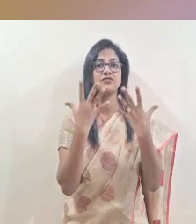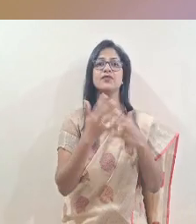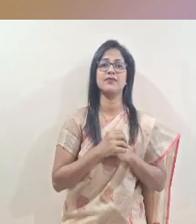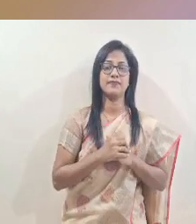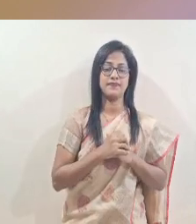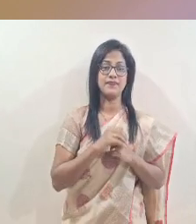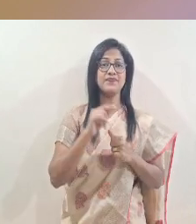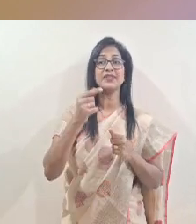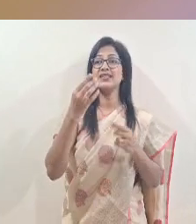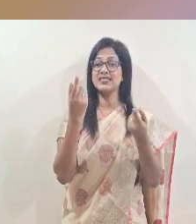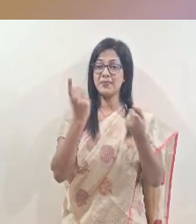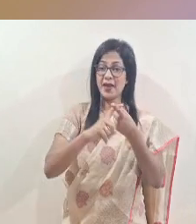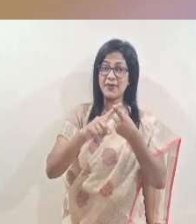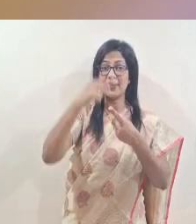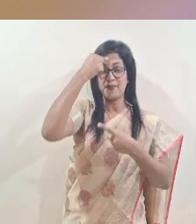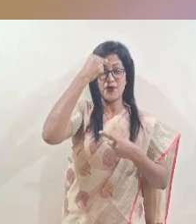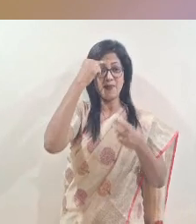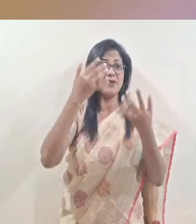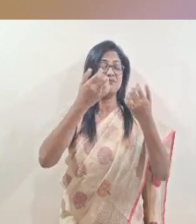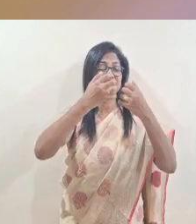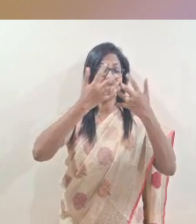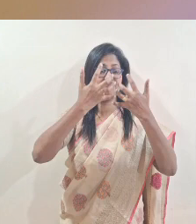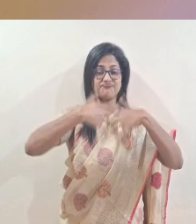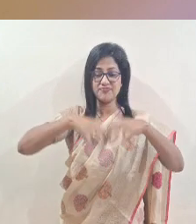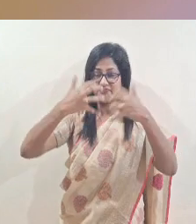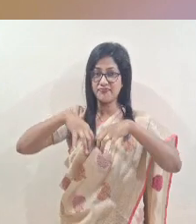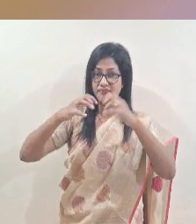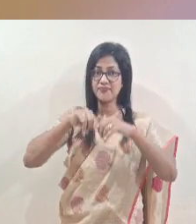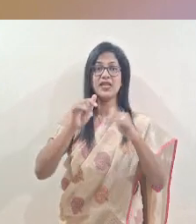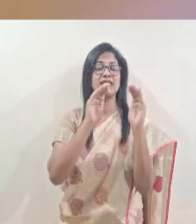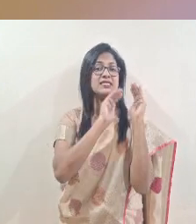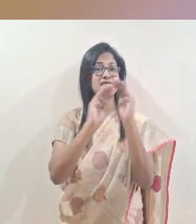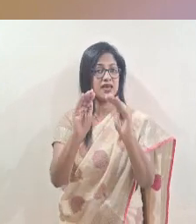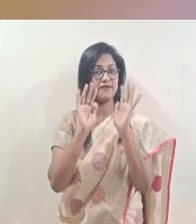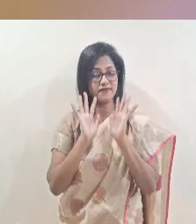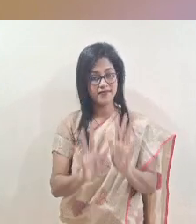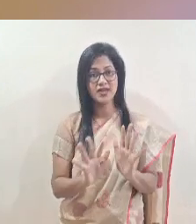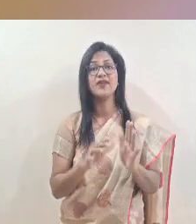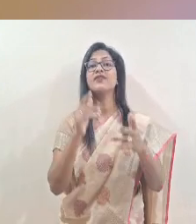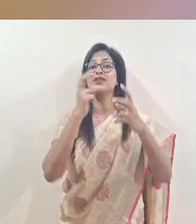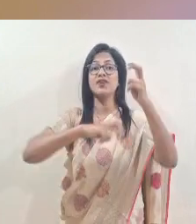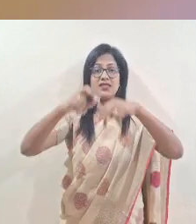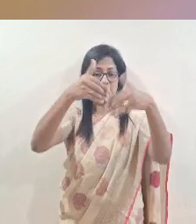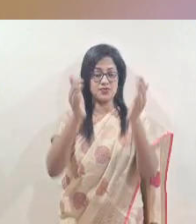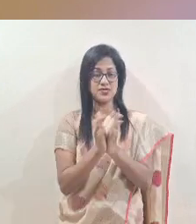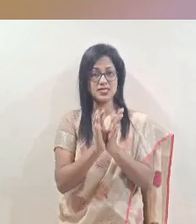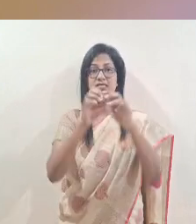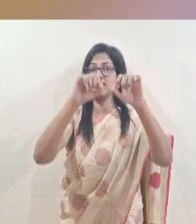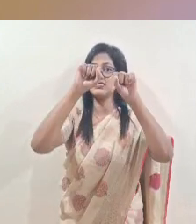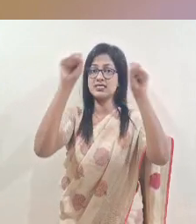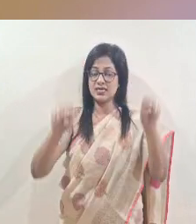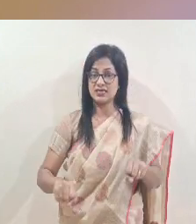the uncertainties and potential disruptions in transportation systems, and a transportation system without